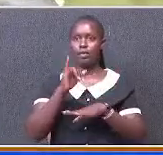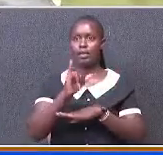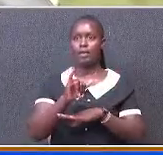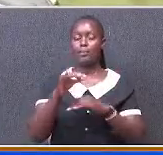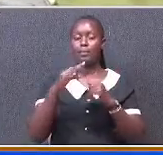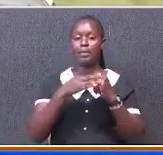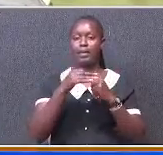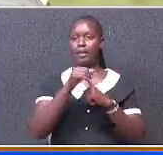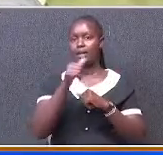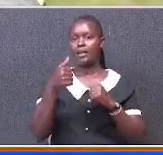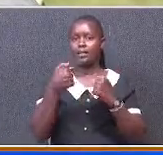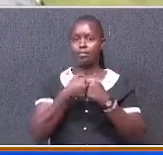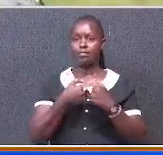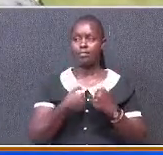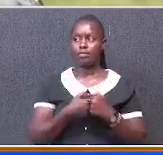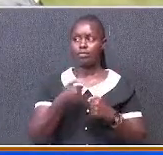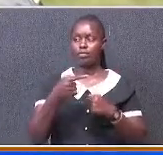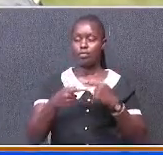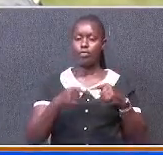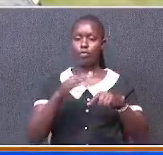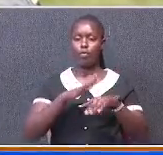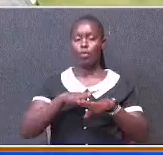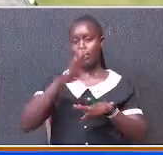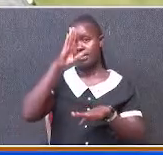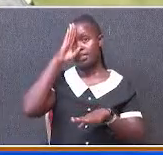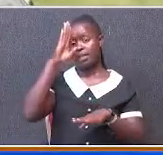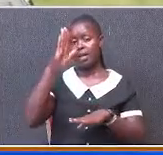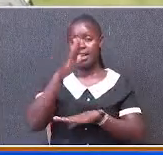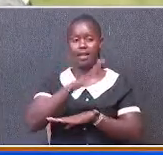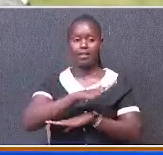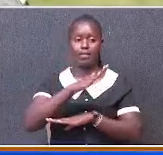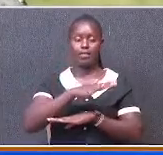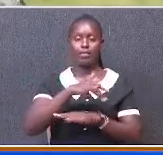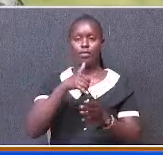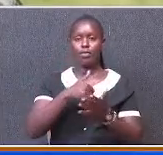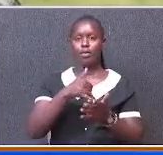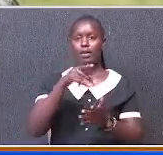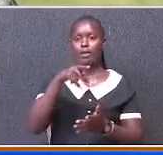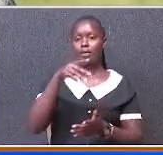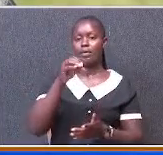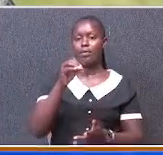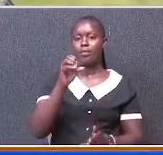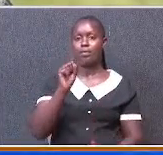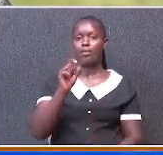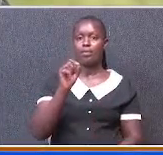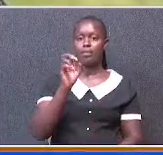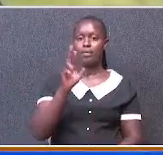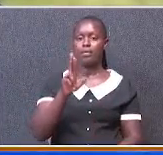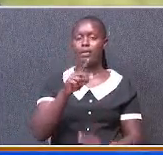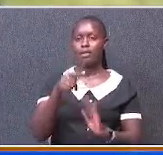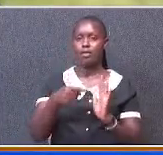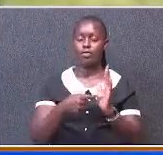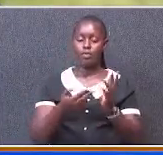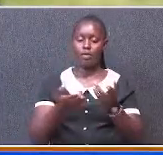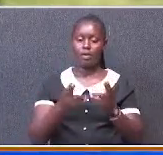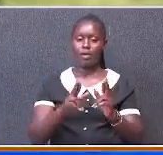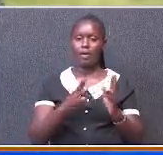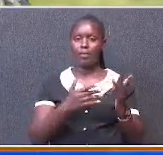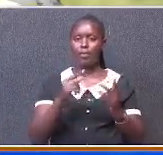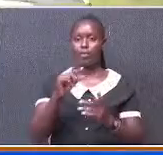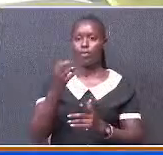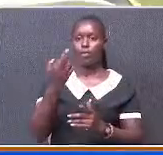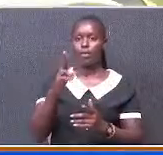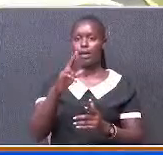8 other matches will get underway in the league Sunday afternoon, including Posta Rangers, which will come will welcome Gor Mahia at the Thika